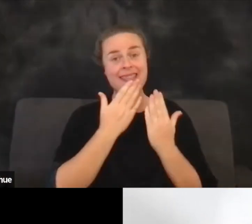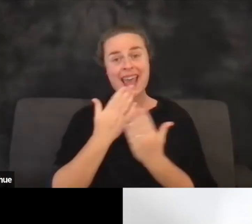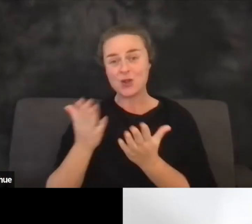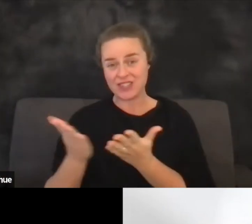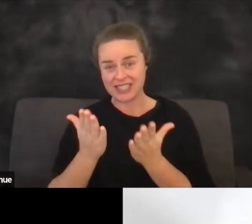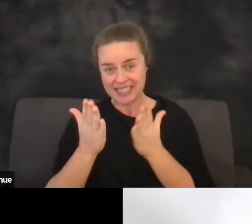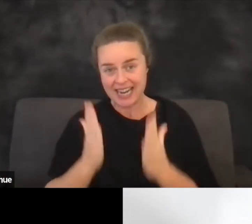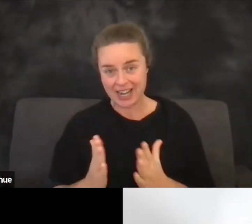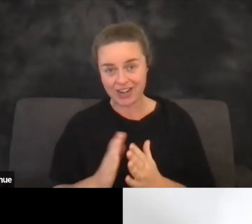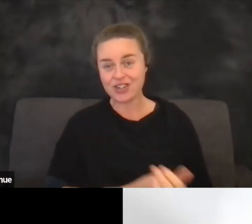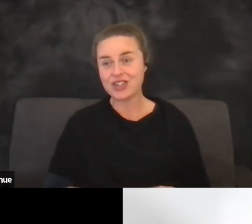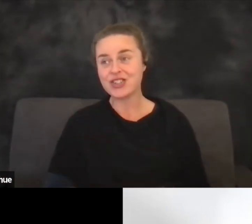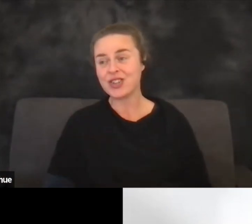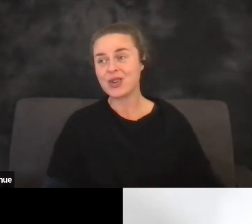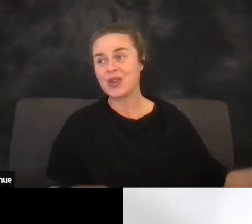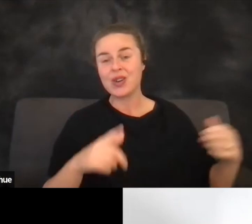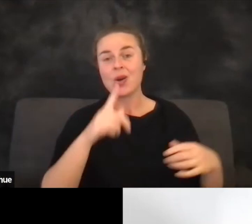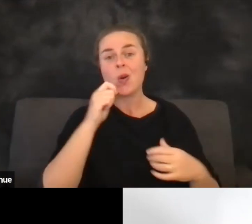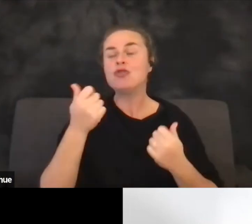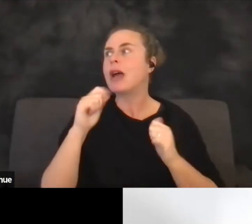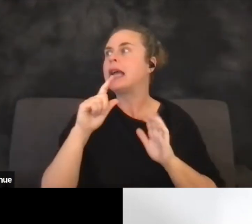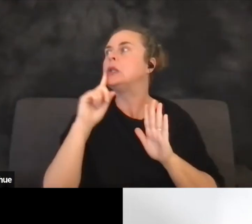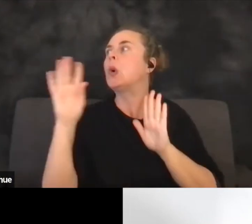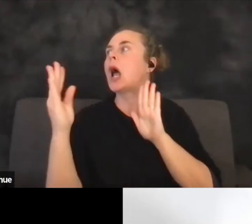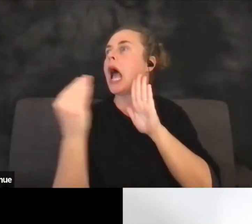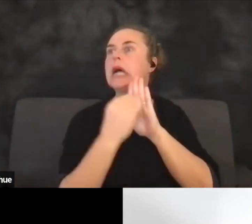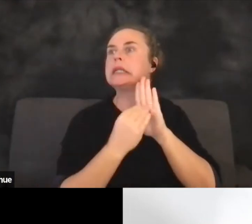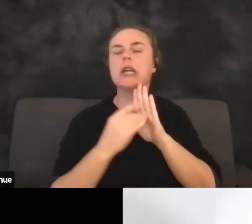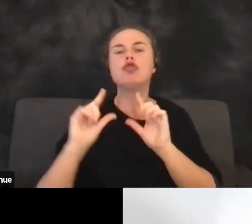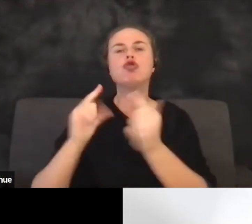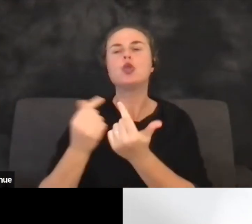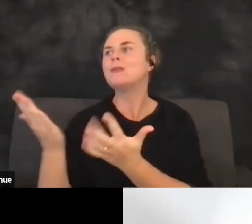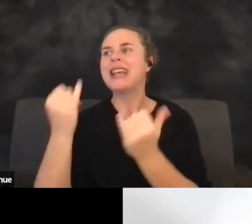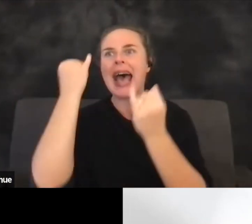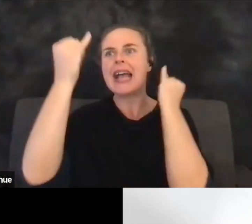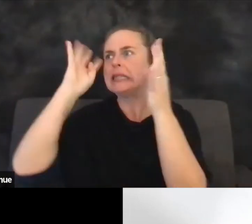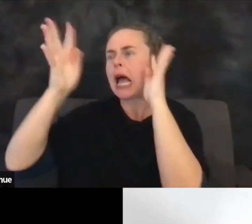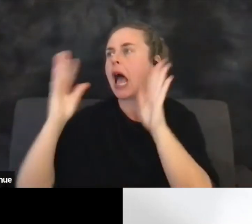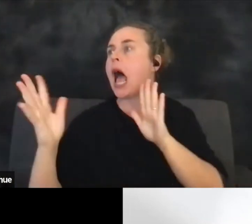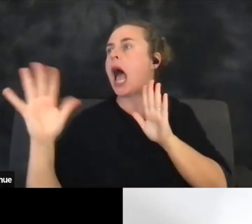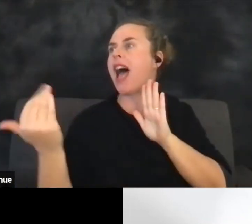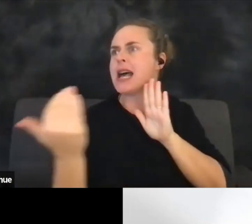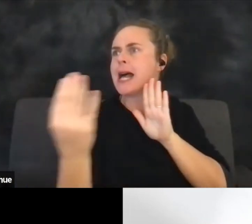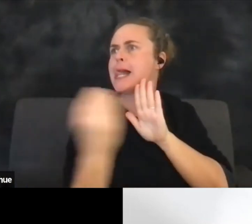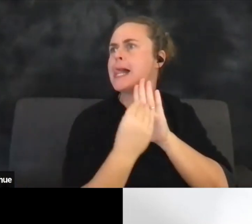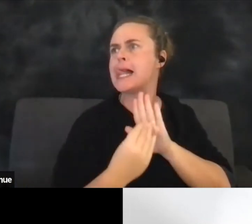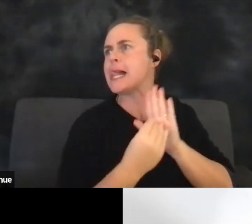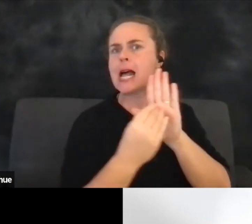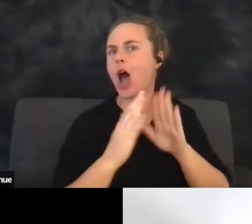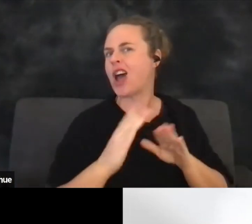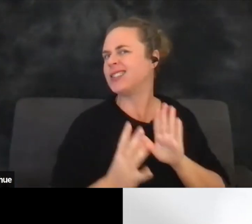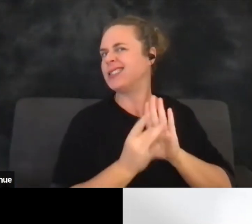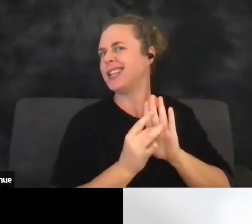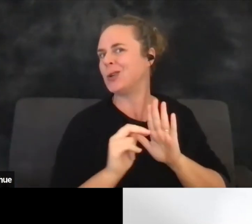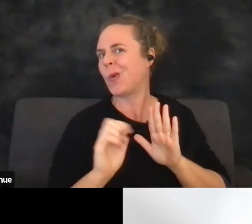in a sticky. It's not easy on paper or virtually. Chris, I'm also going to call you up to the